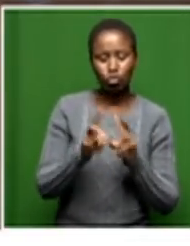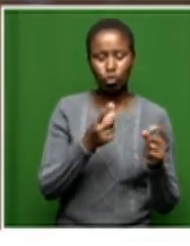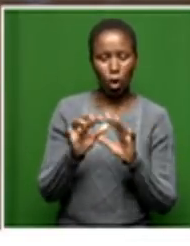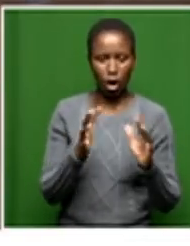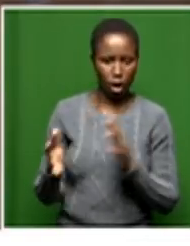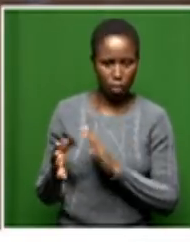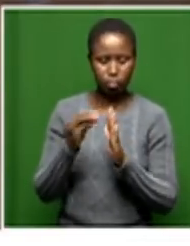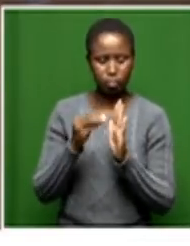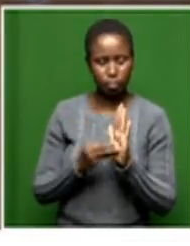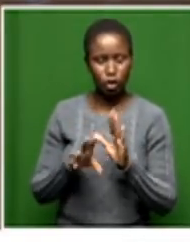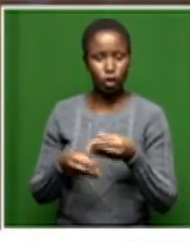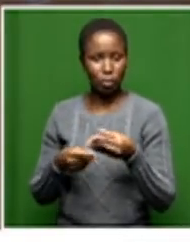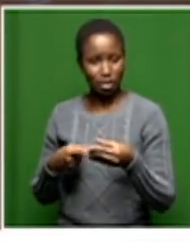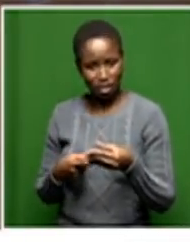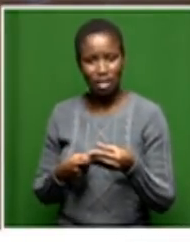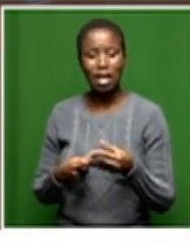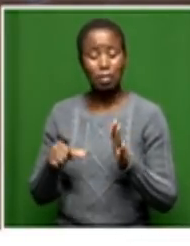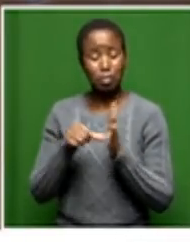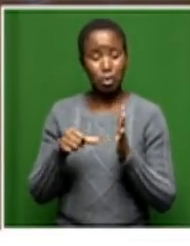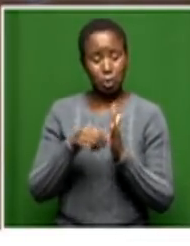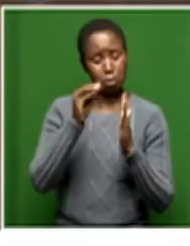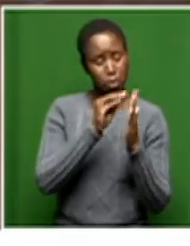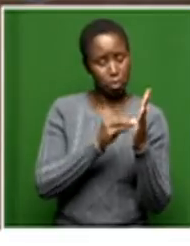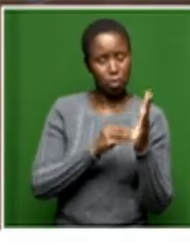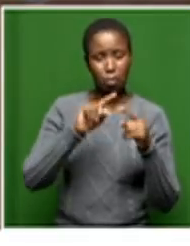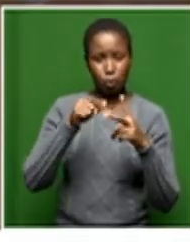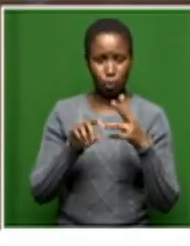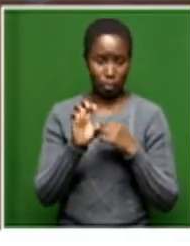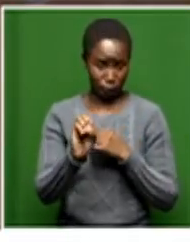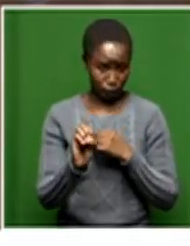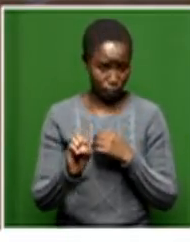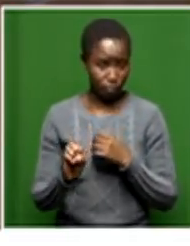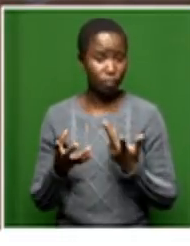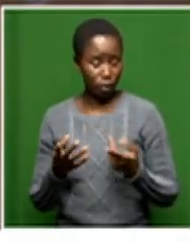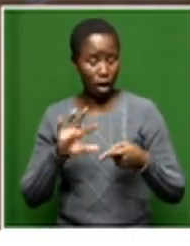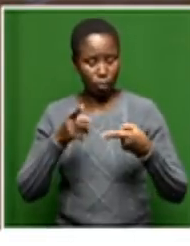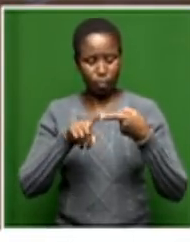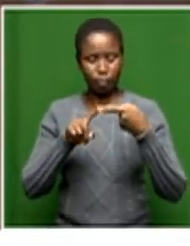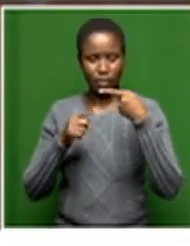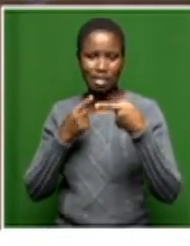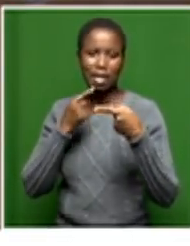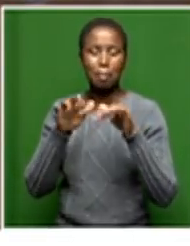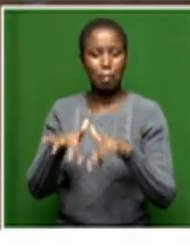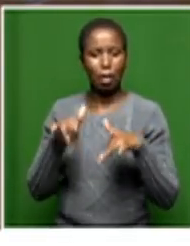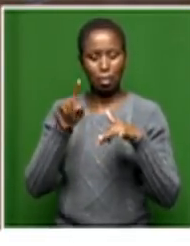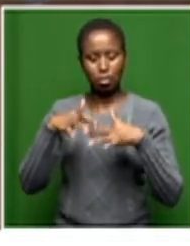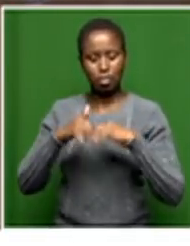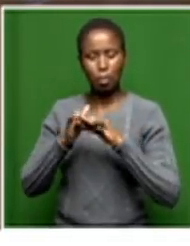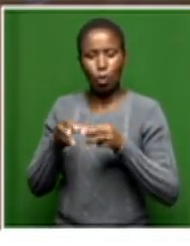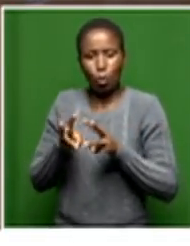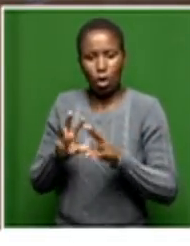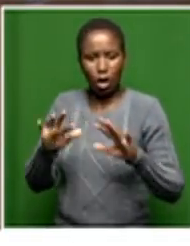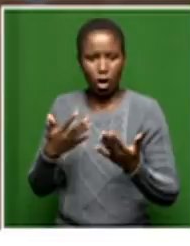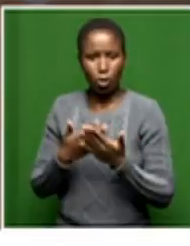document, there are two critical points. One, it is that the Parliament should have a mechanism to follow up on